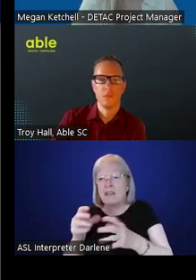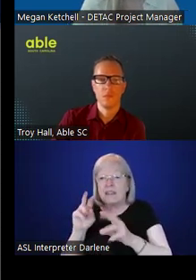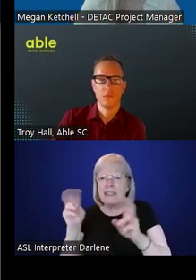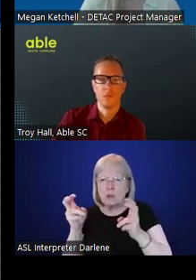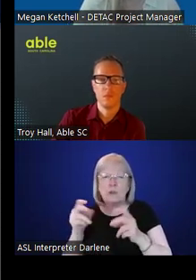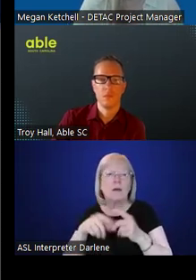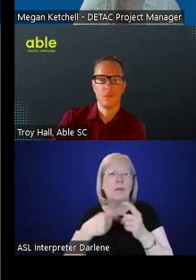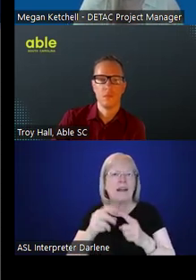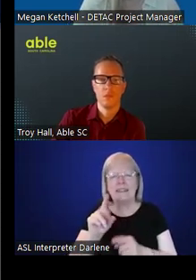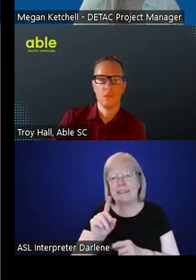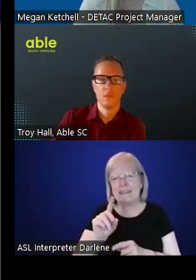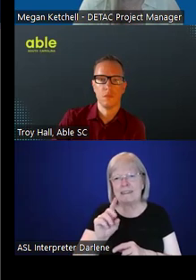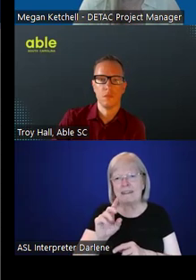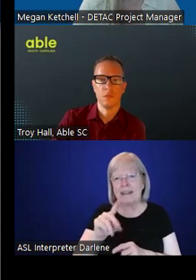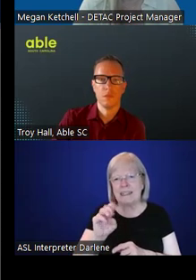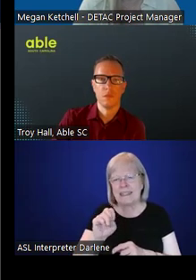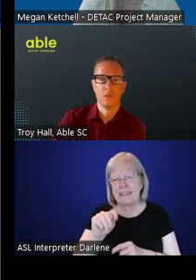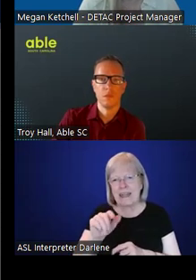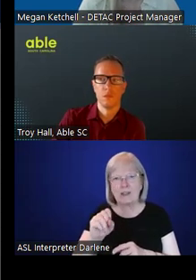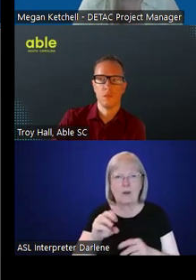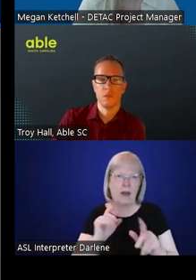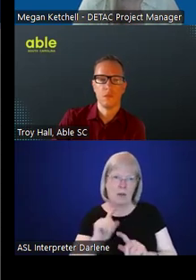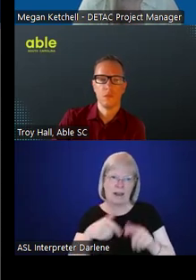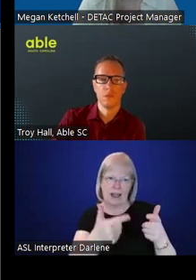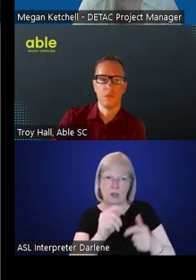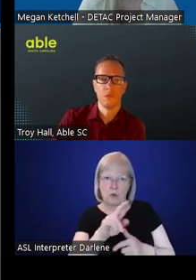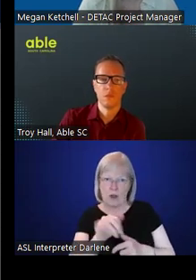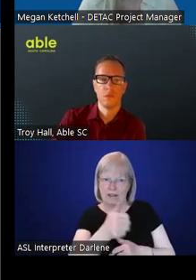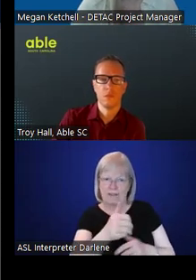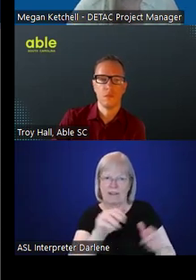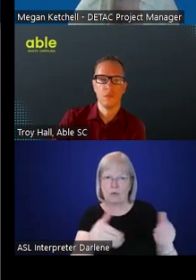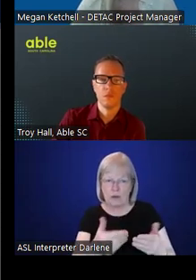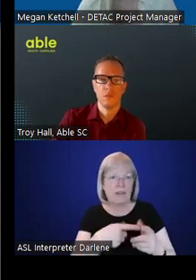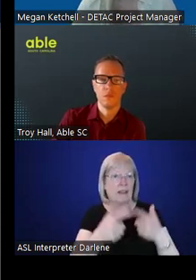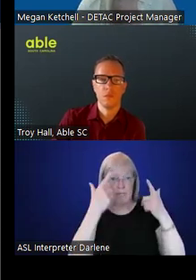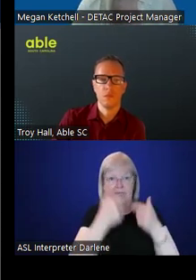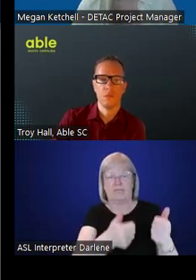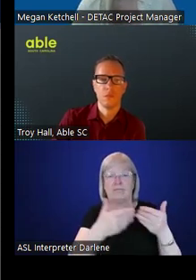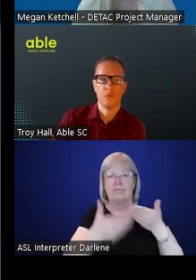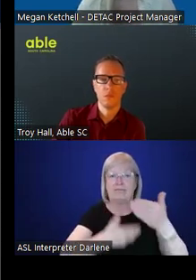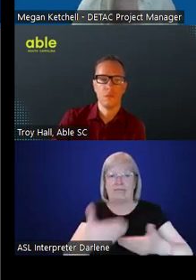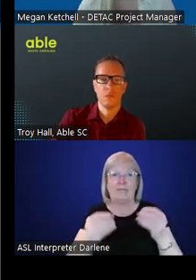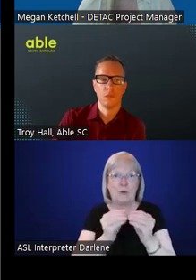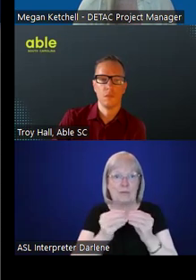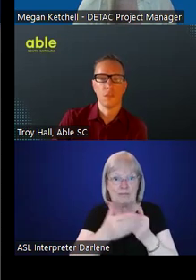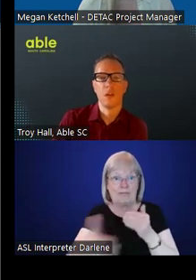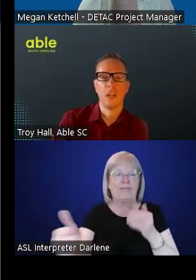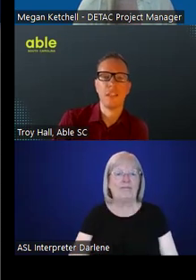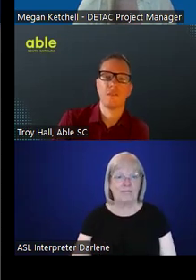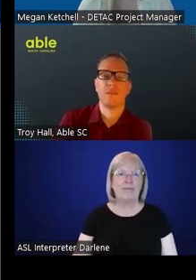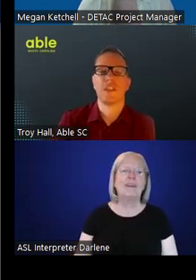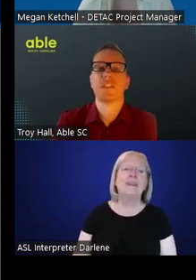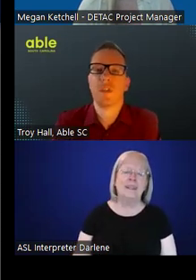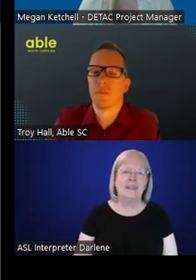will turn it over to Troy to introduce himself and then take it away with the rest of the session. Troy? All